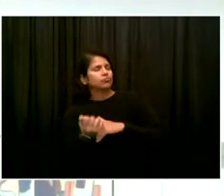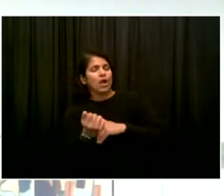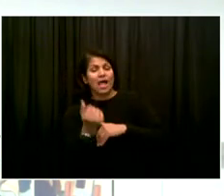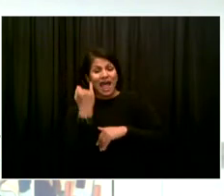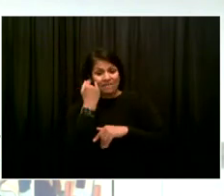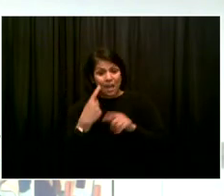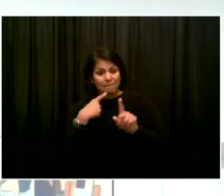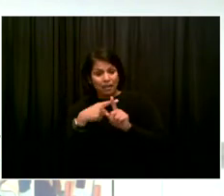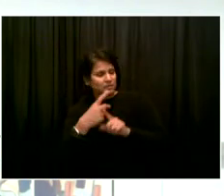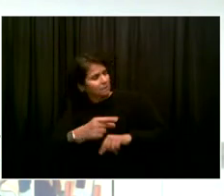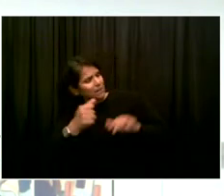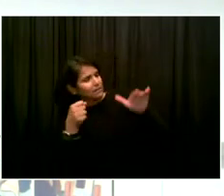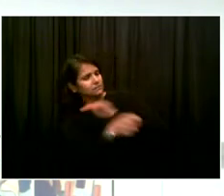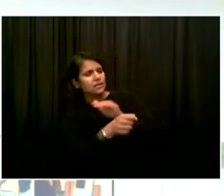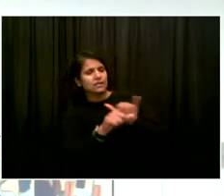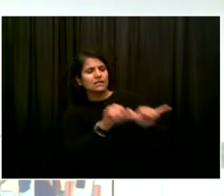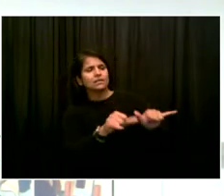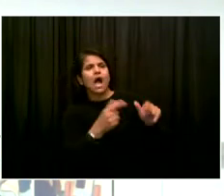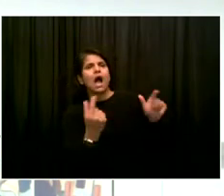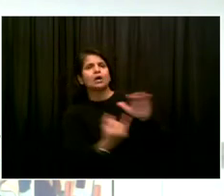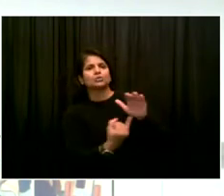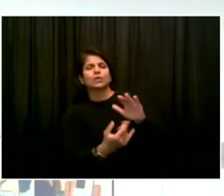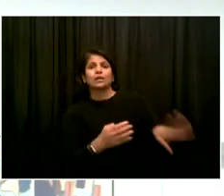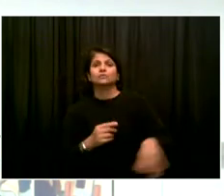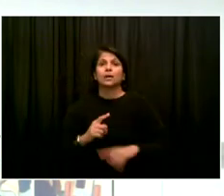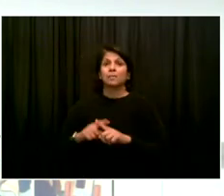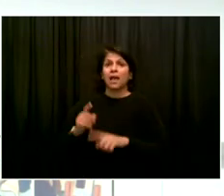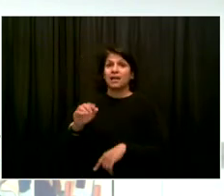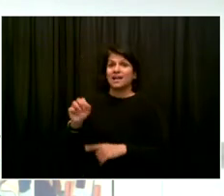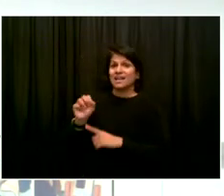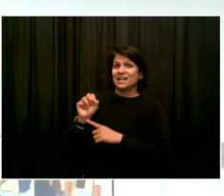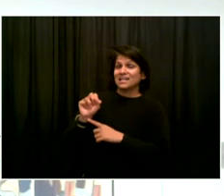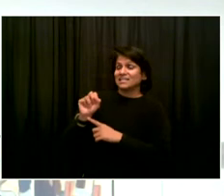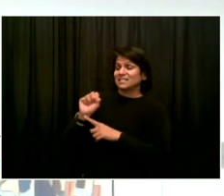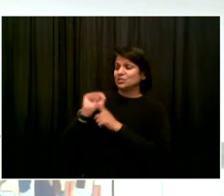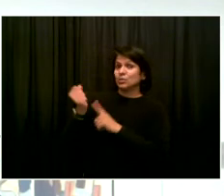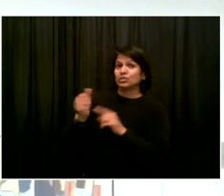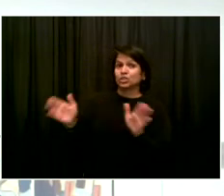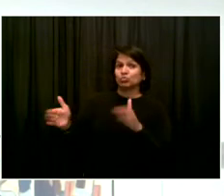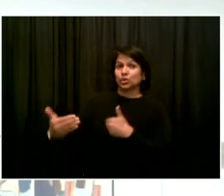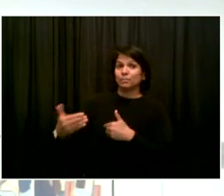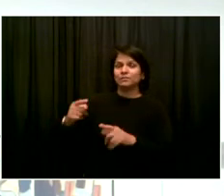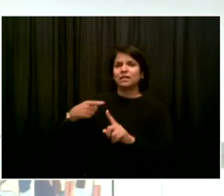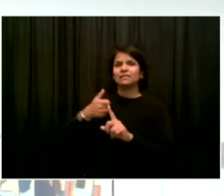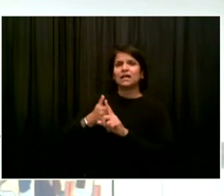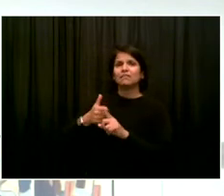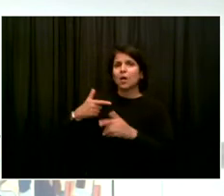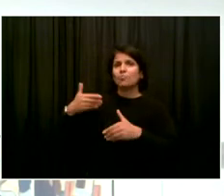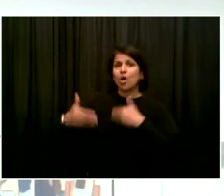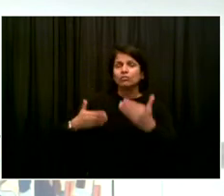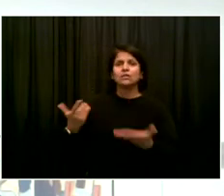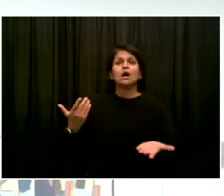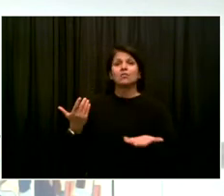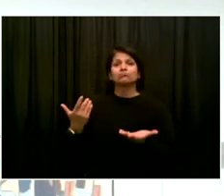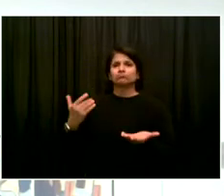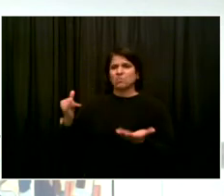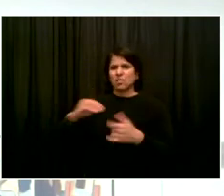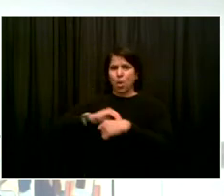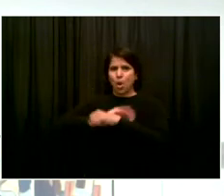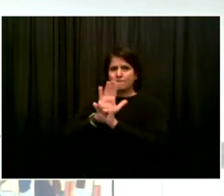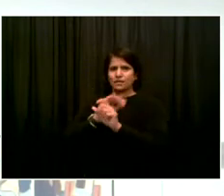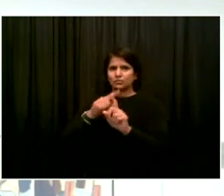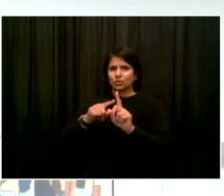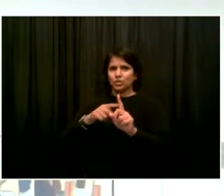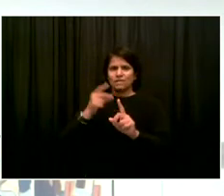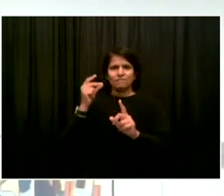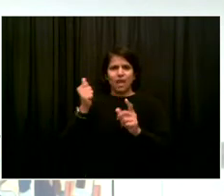room is evolving because the virus has evolved. And these changes allow us to move even more quickly in